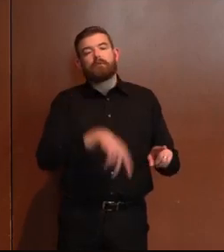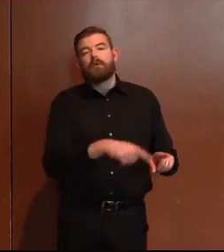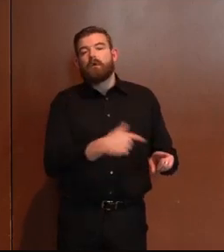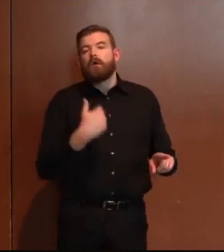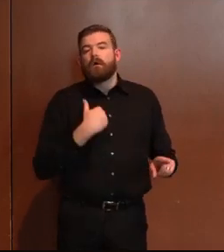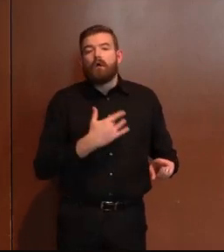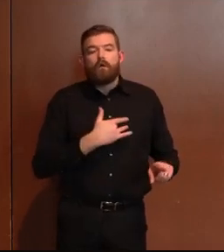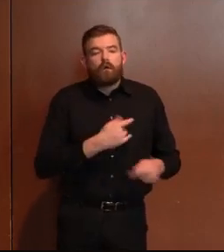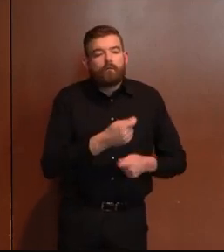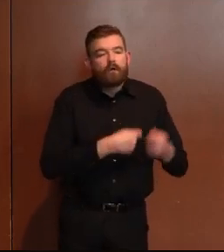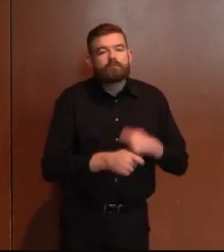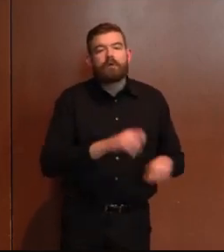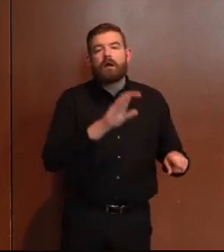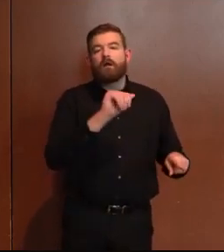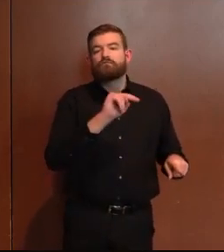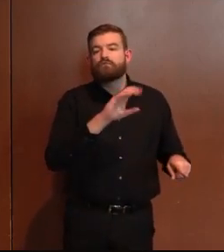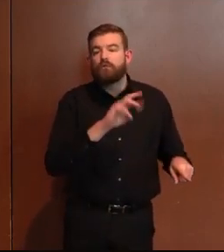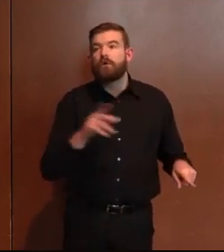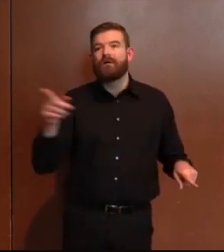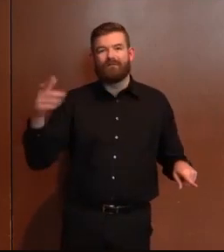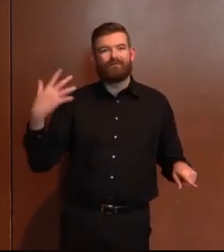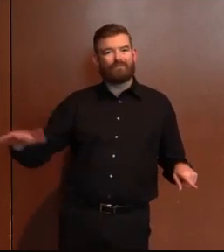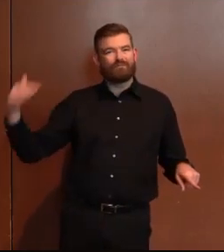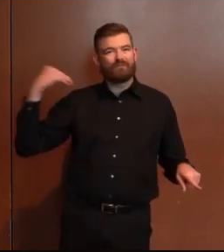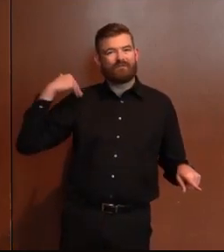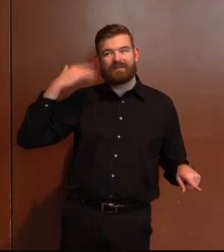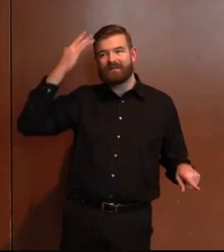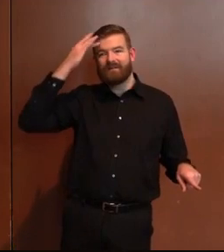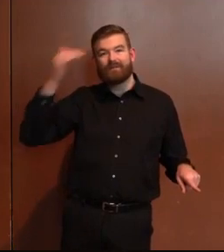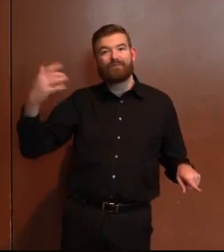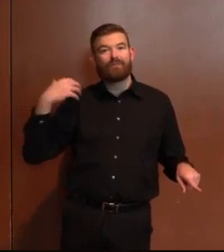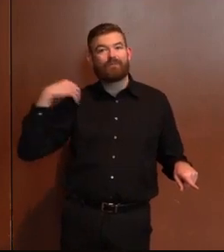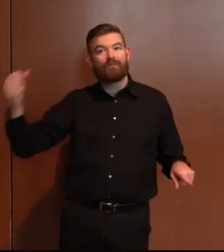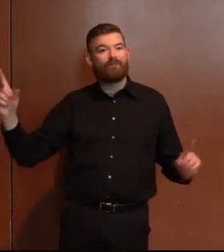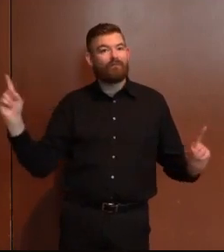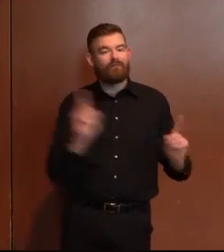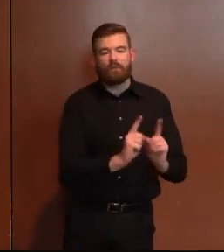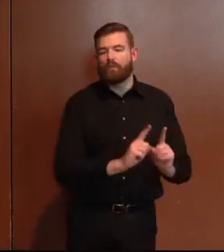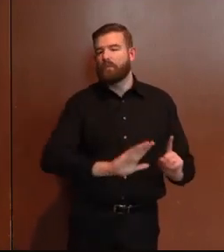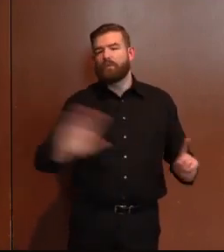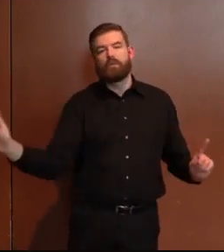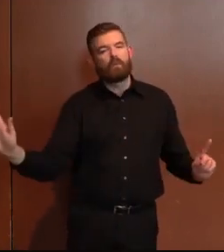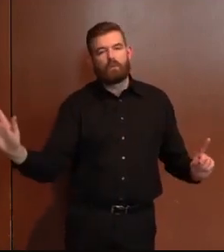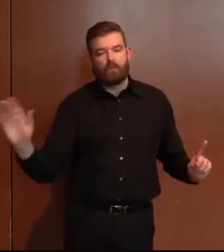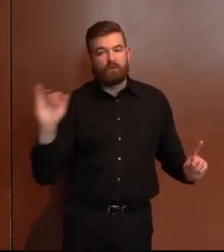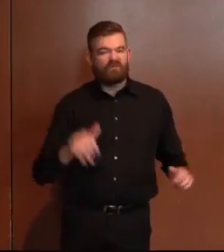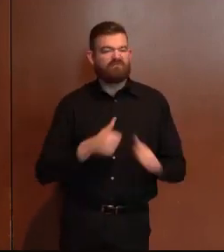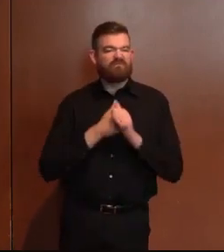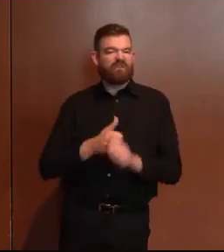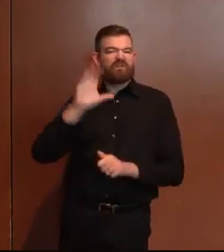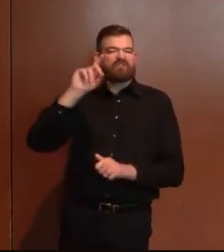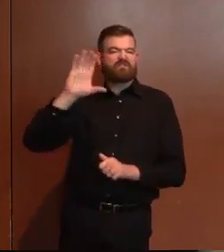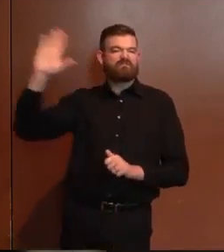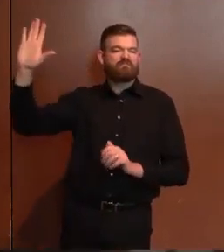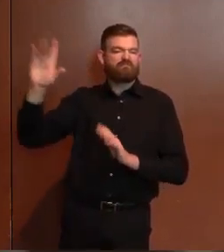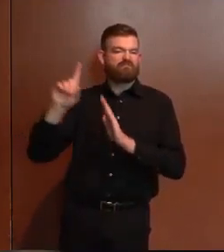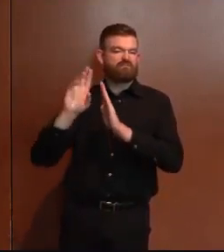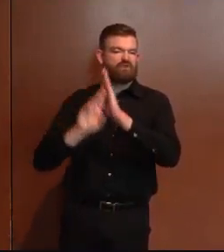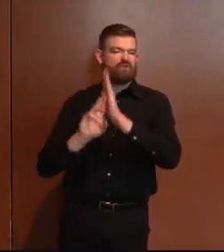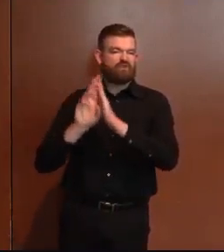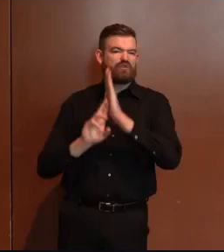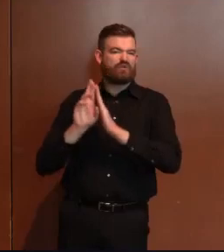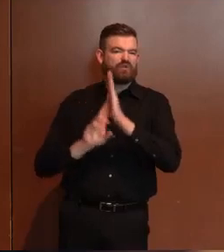illness onset or positive tests. And again, this is completely aligned with the CDC guidance. Thank you, Dr. Tan. Matt, could you add some